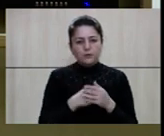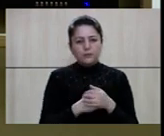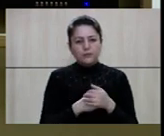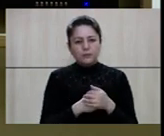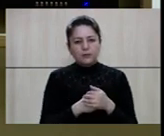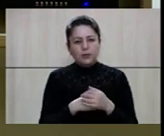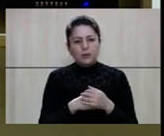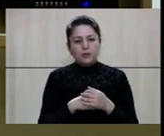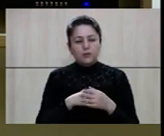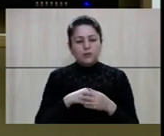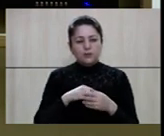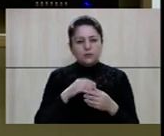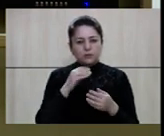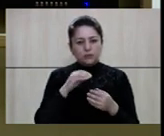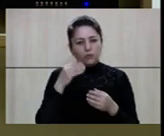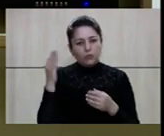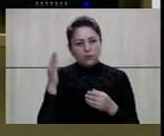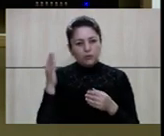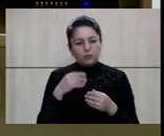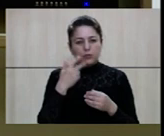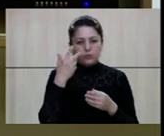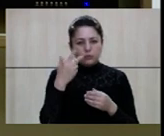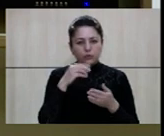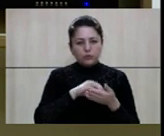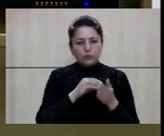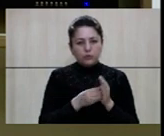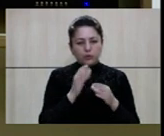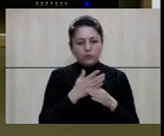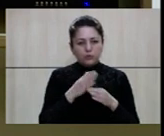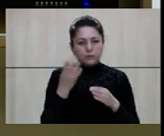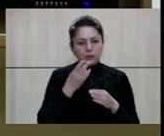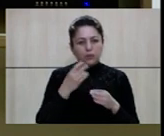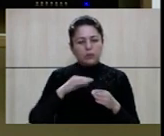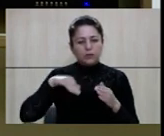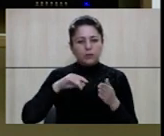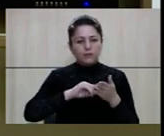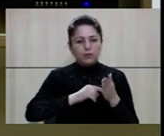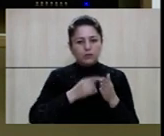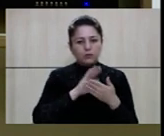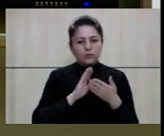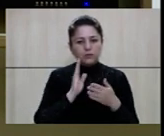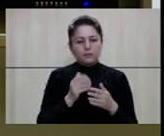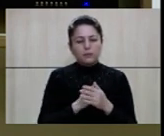ta. Demak, o'ng tomondan 3 ta ajratishimiz kerak. Virgul